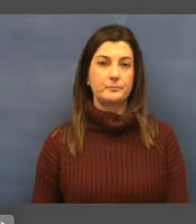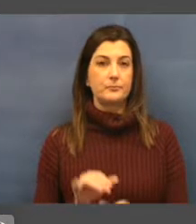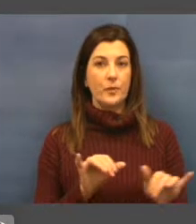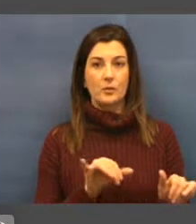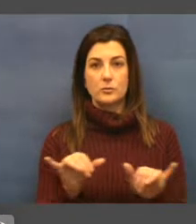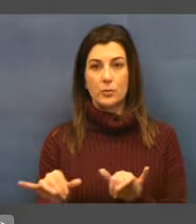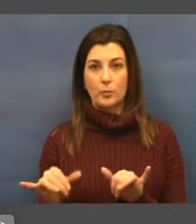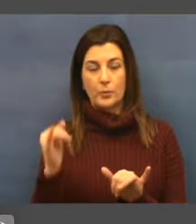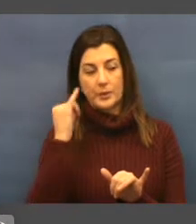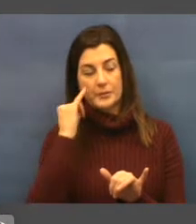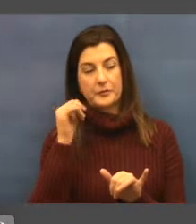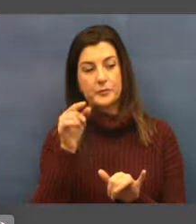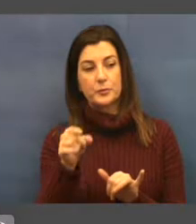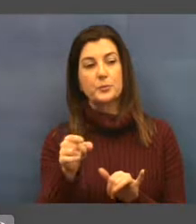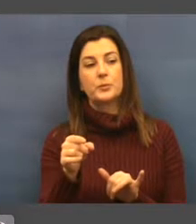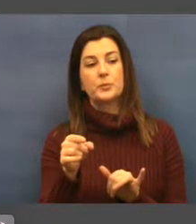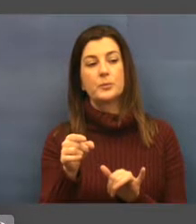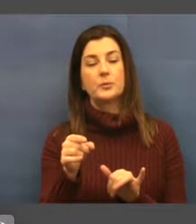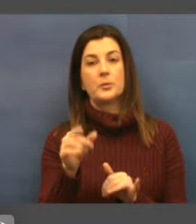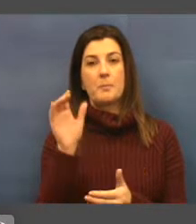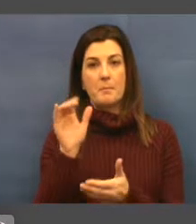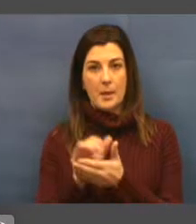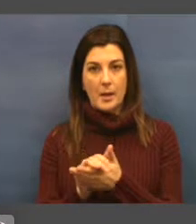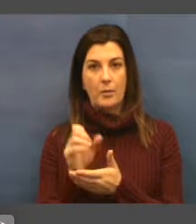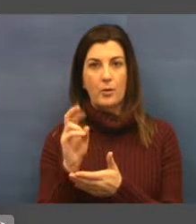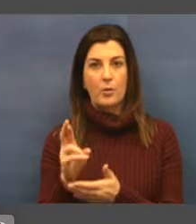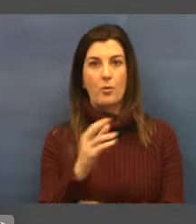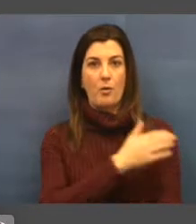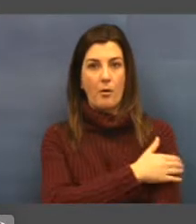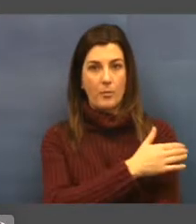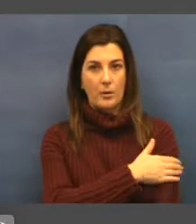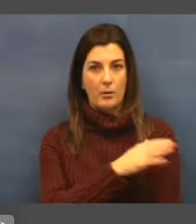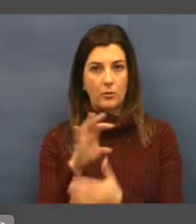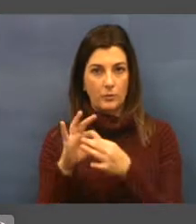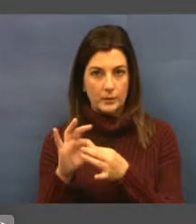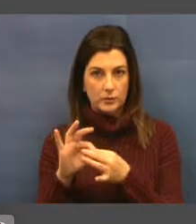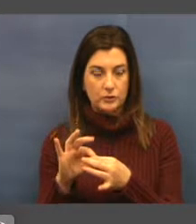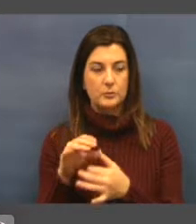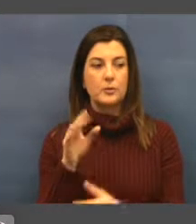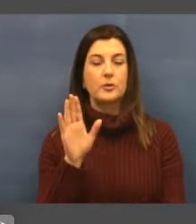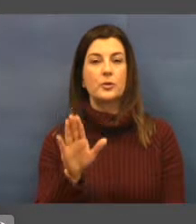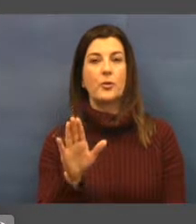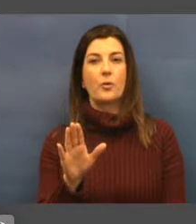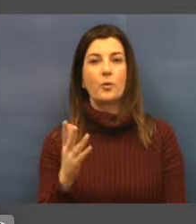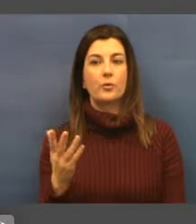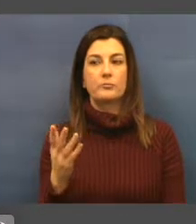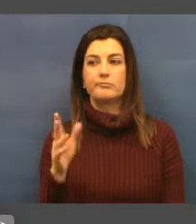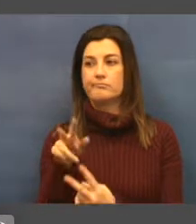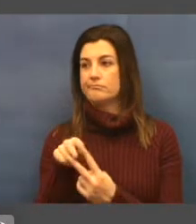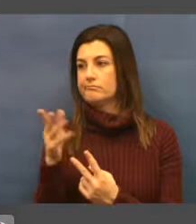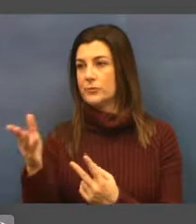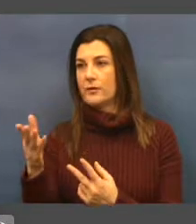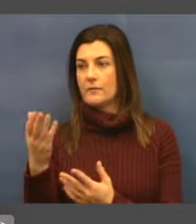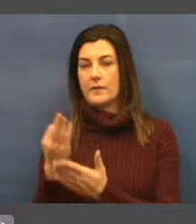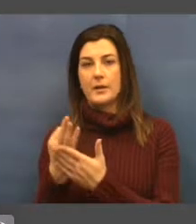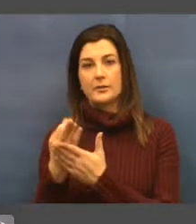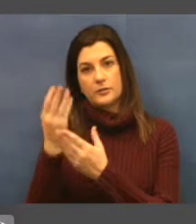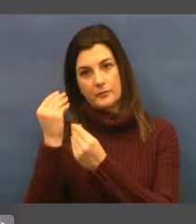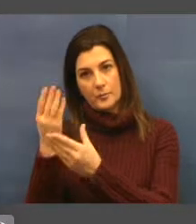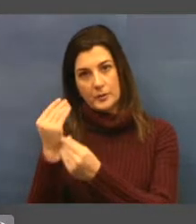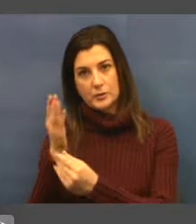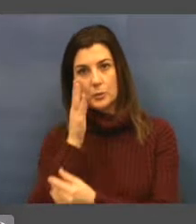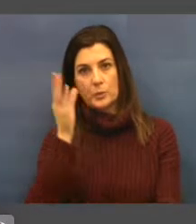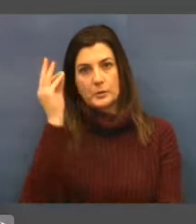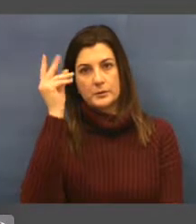Likewise, if you are married or in a common law relationship, your spouse's financial information will be